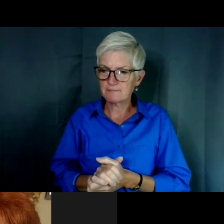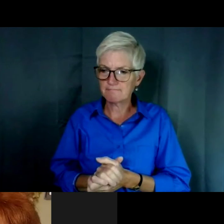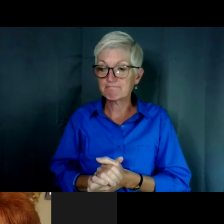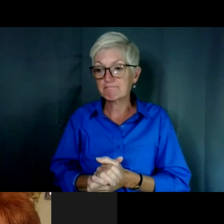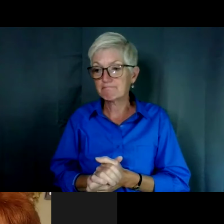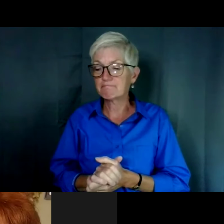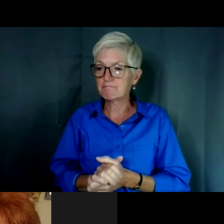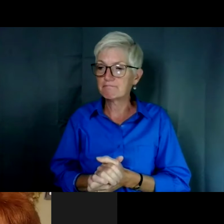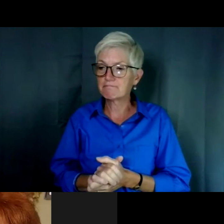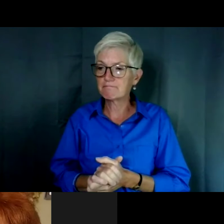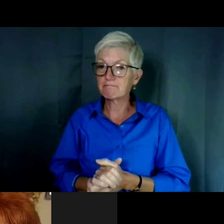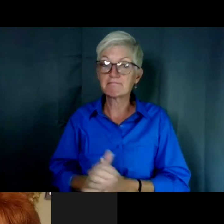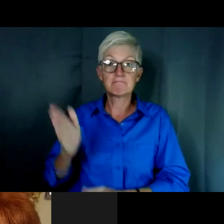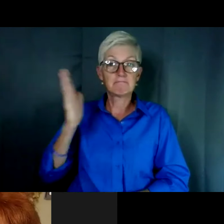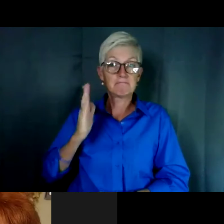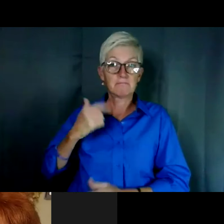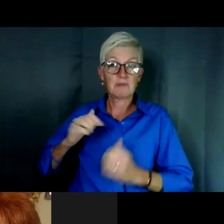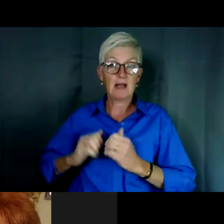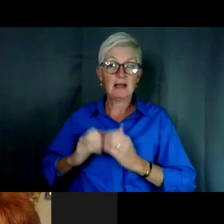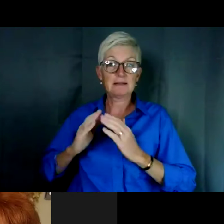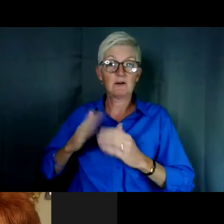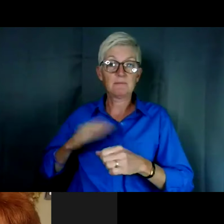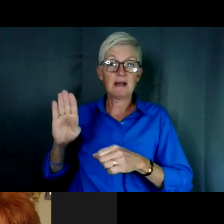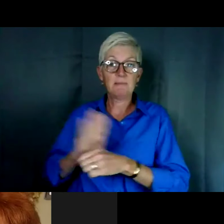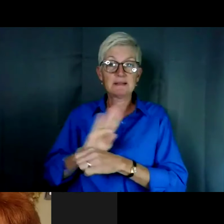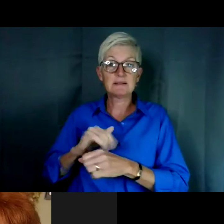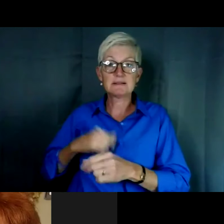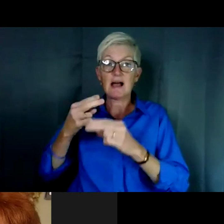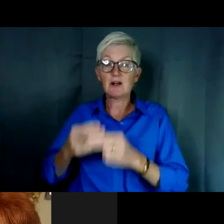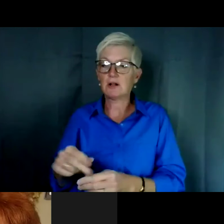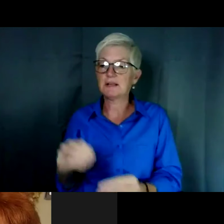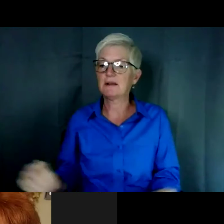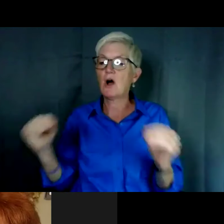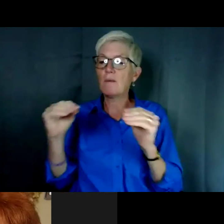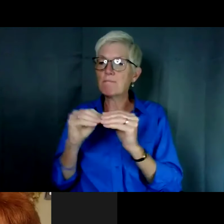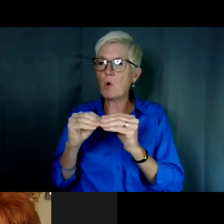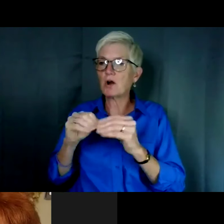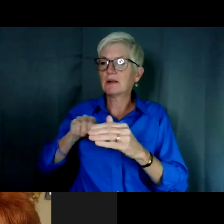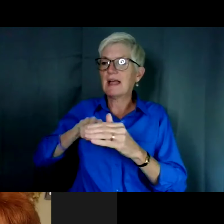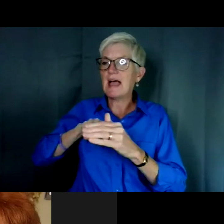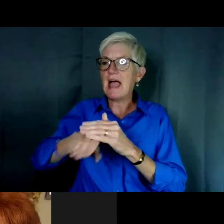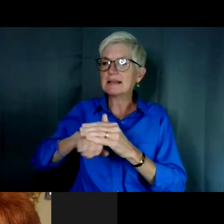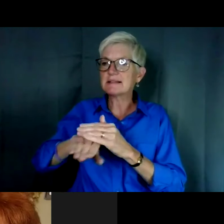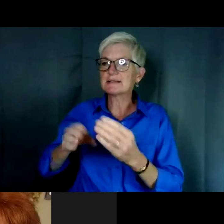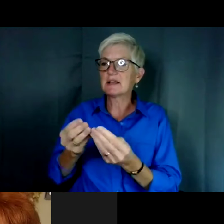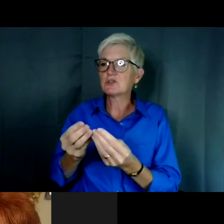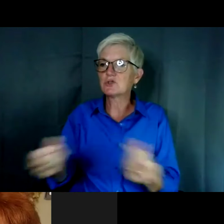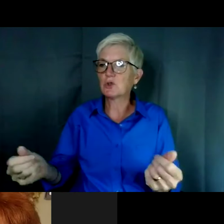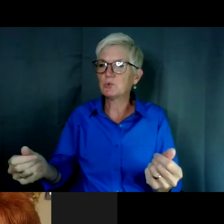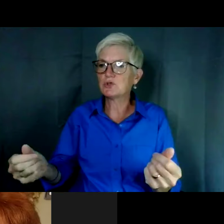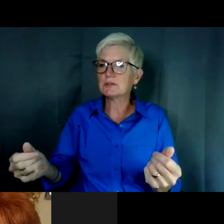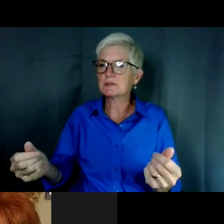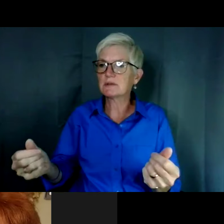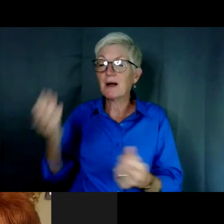when I had started my business, I called it More Access Solutions because I was trying to create more